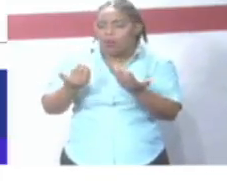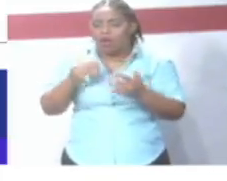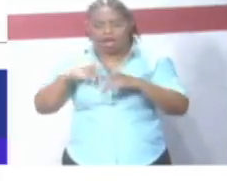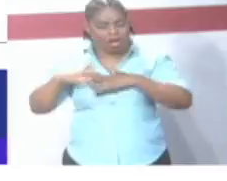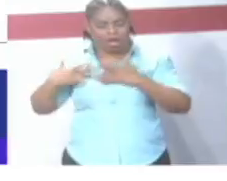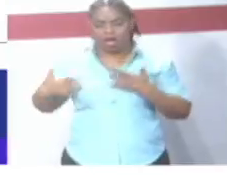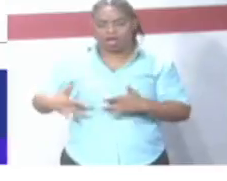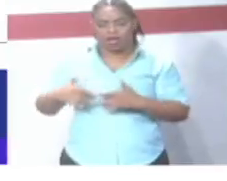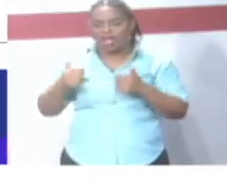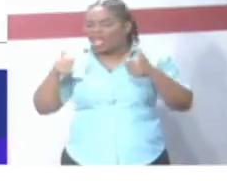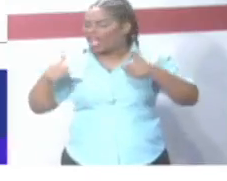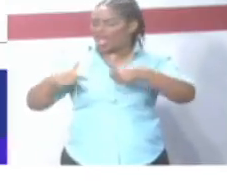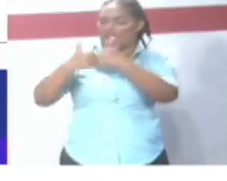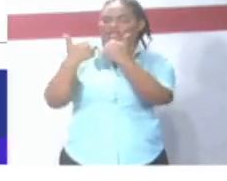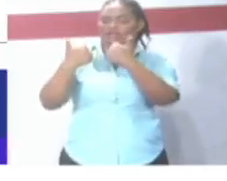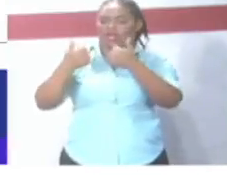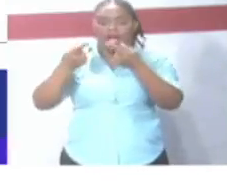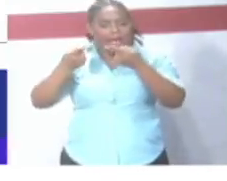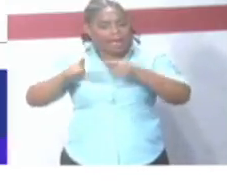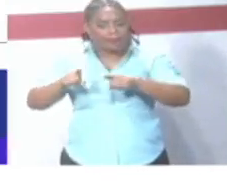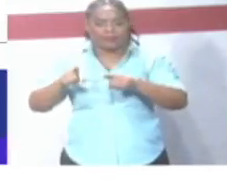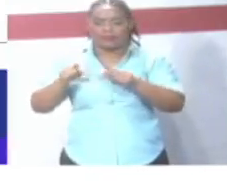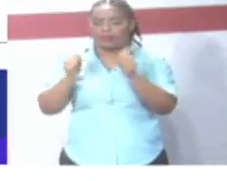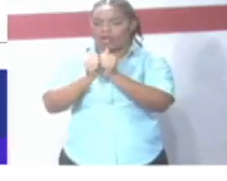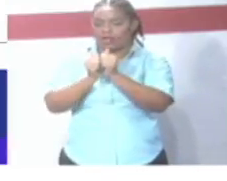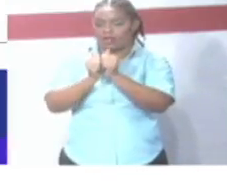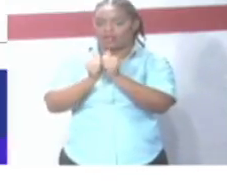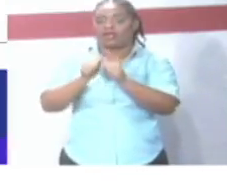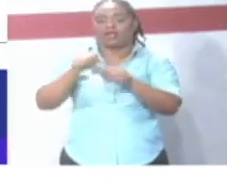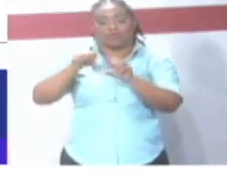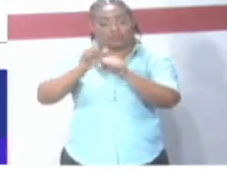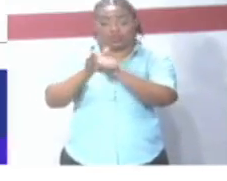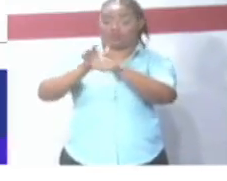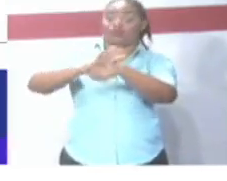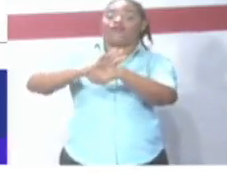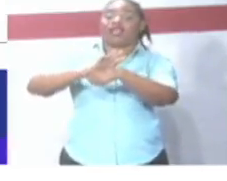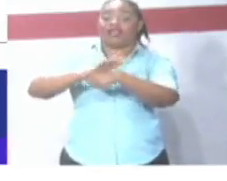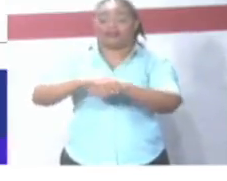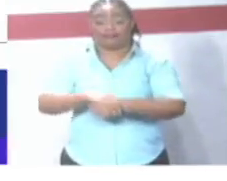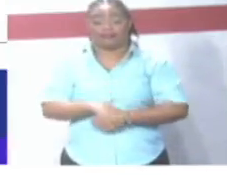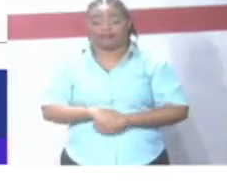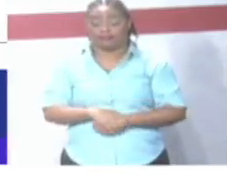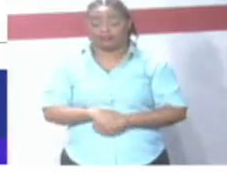the COVID-19 pandemic? And my second question, this is one from the